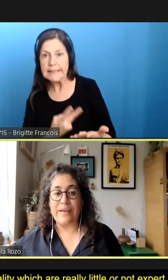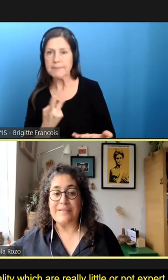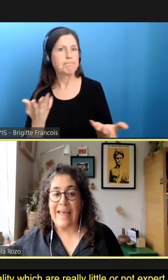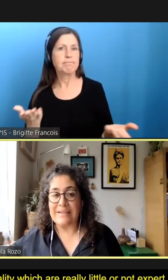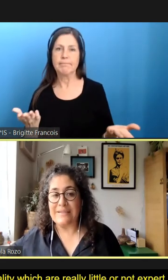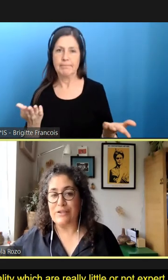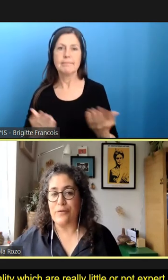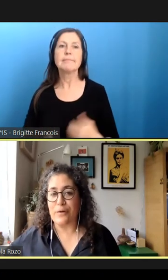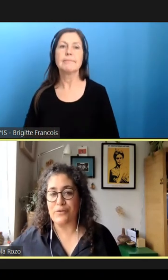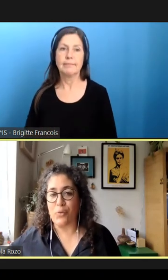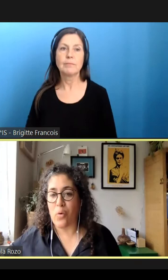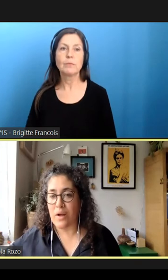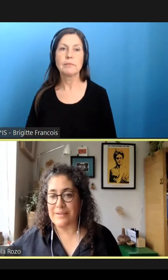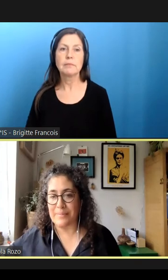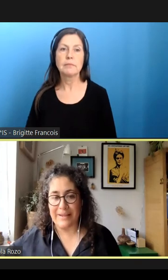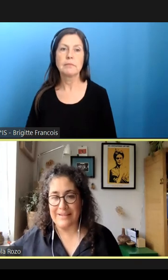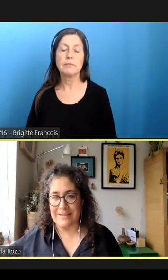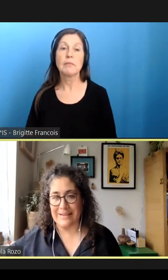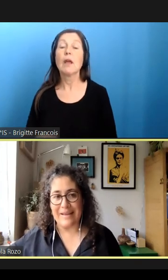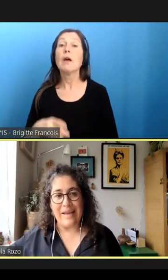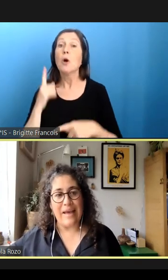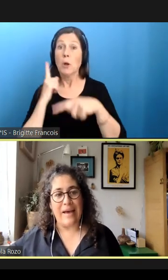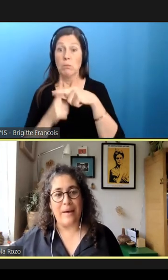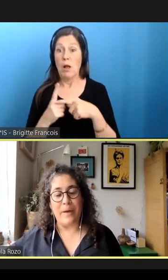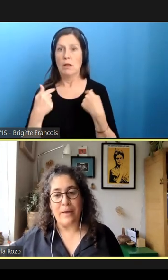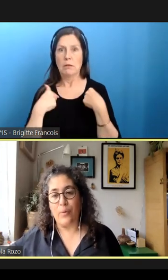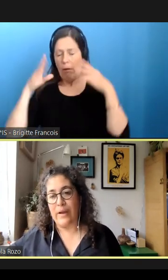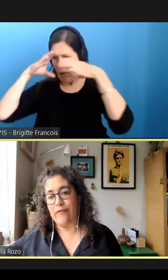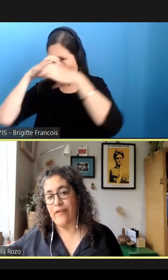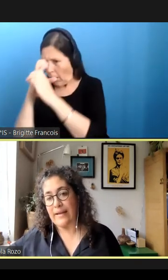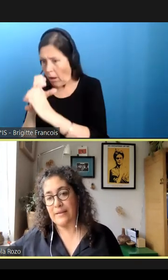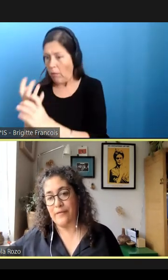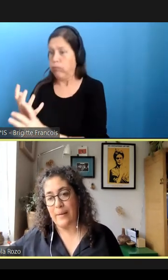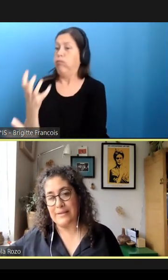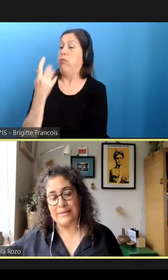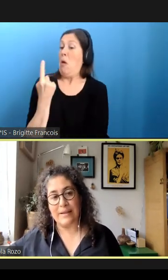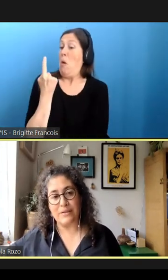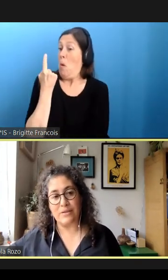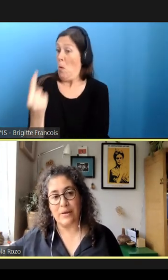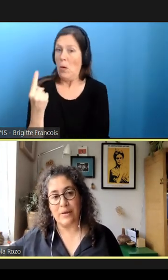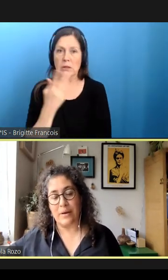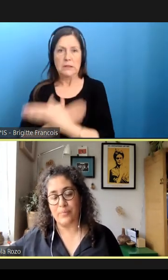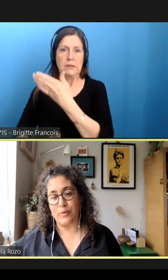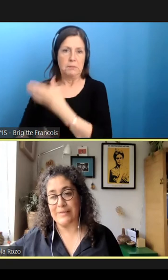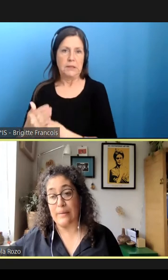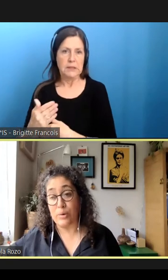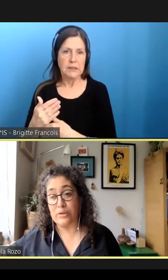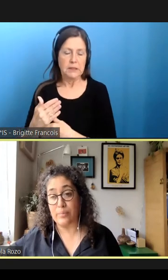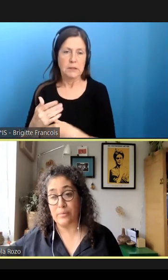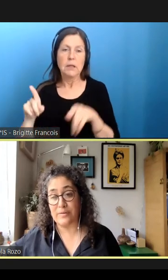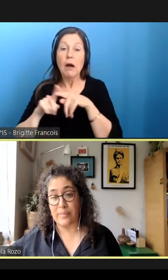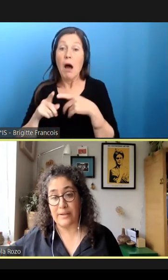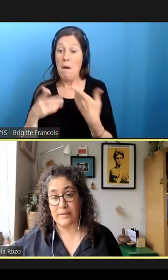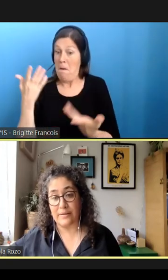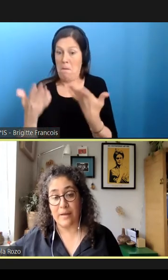So there's a tendency to focus on one disability, where in fact families tend to present